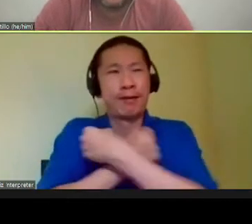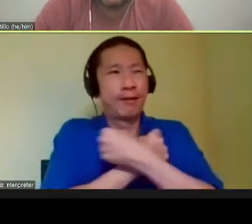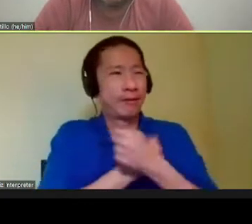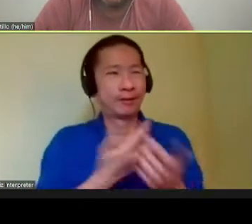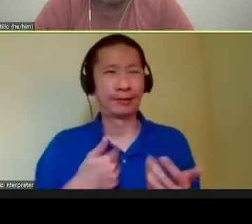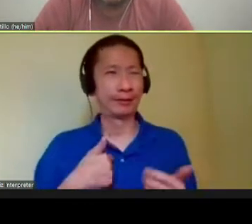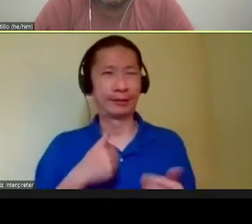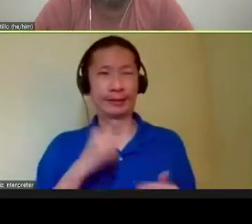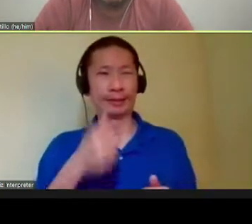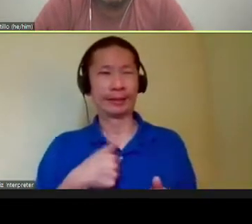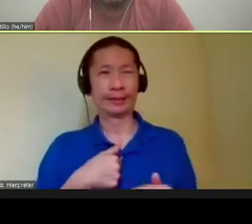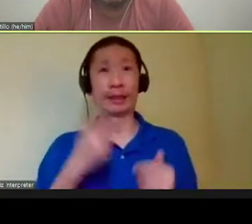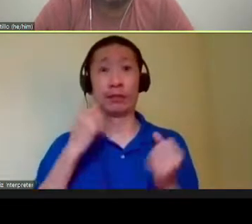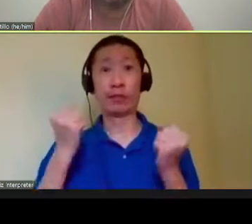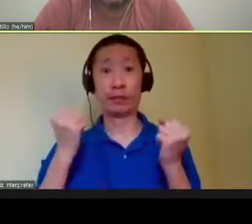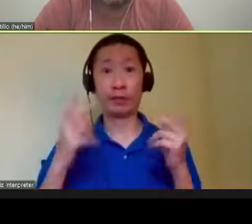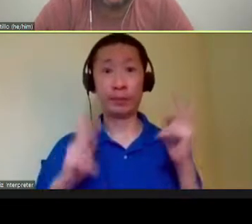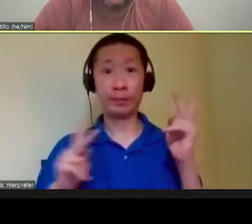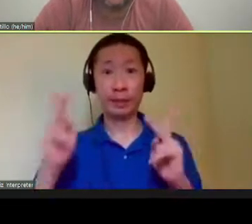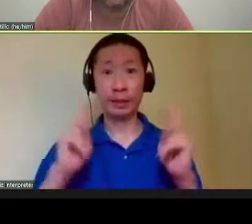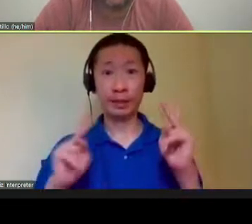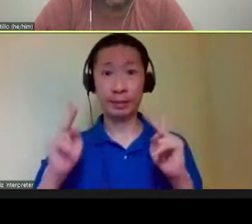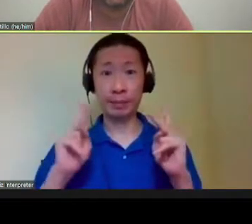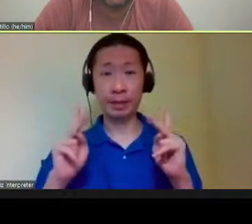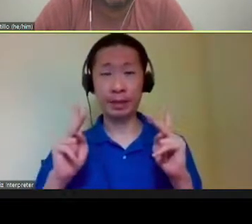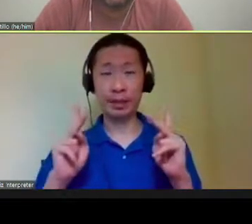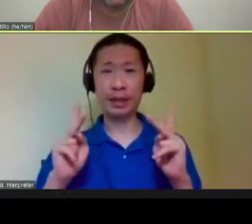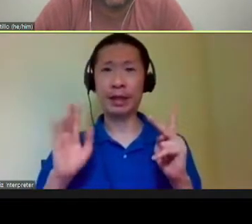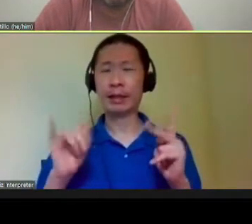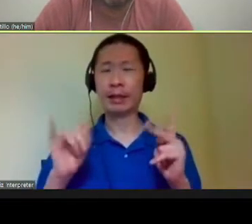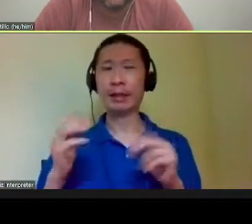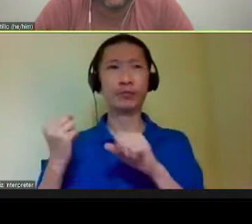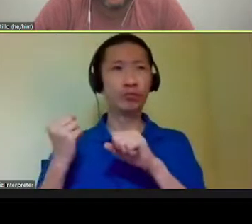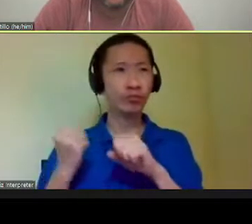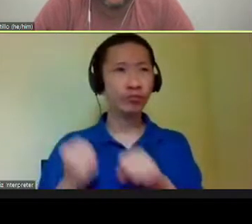there's that's for so many people, that's such a part of